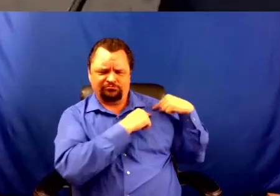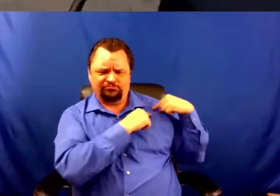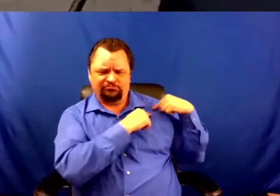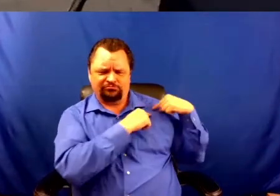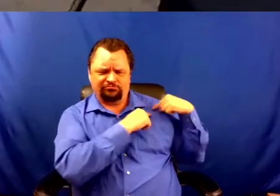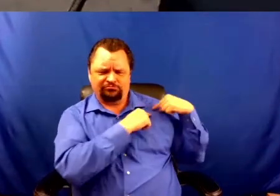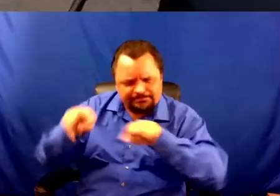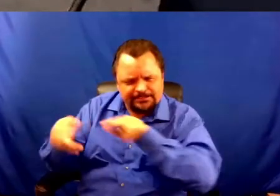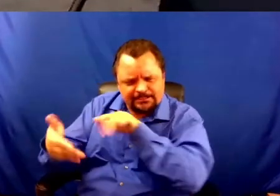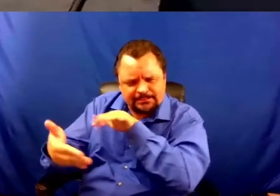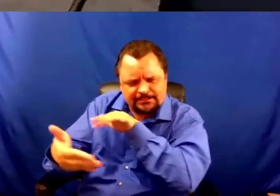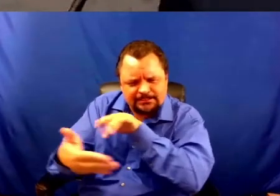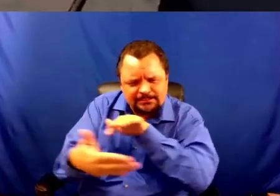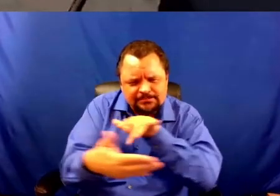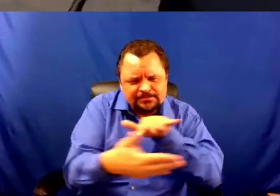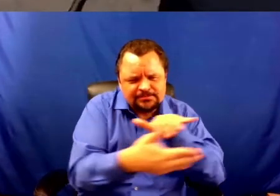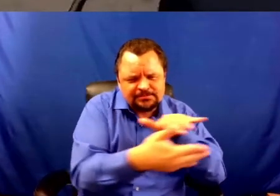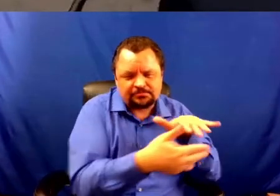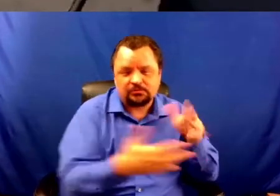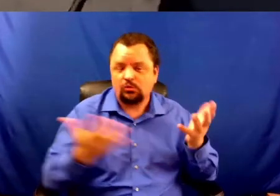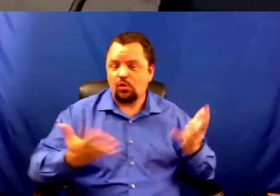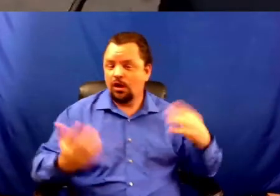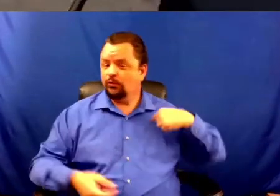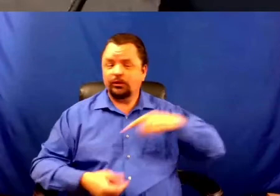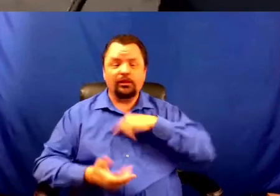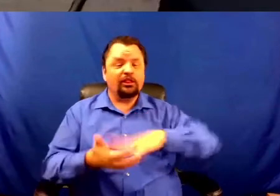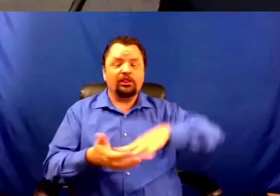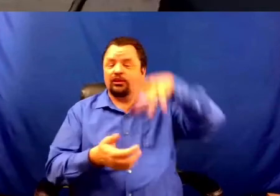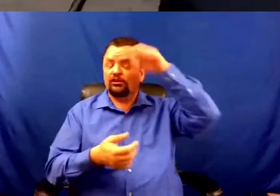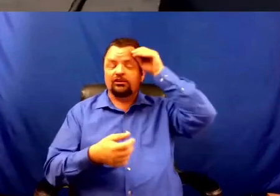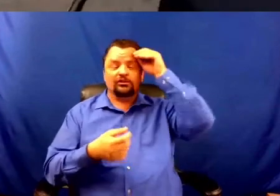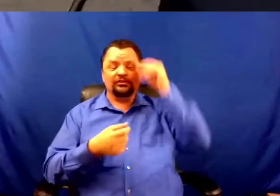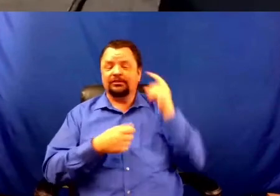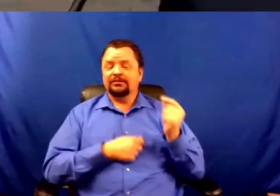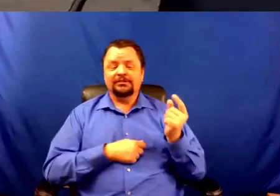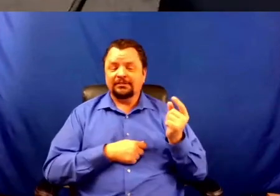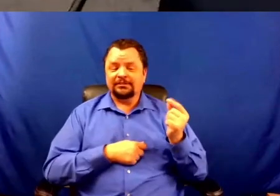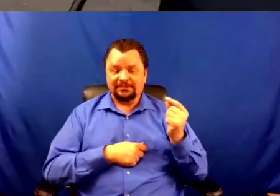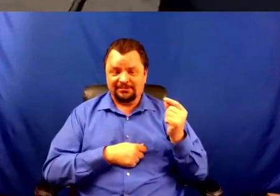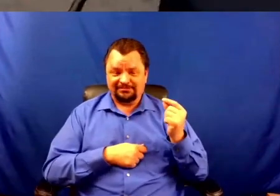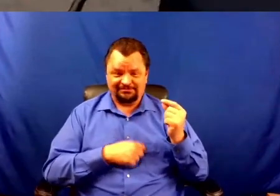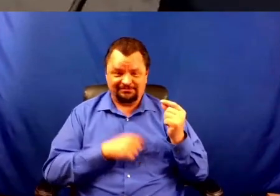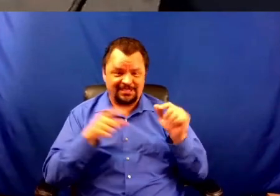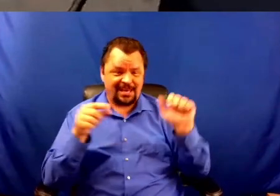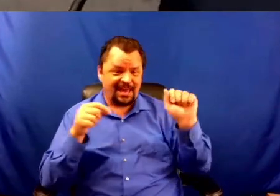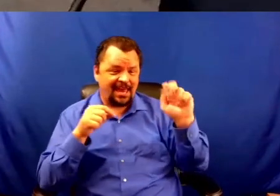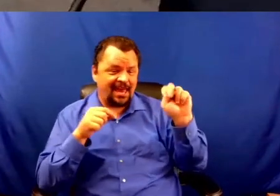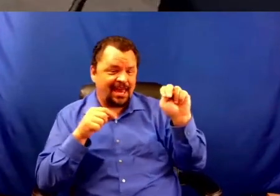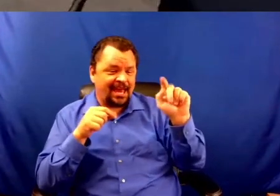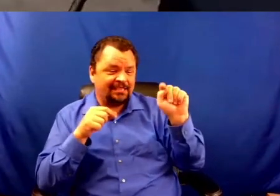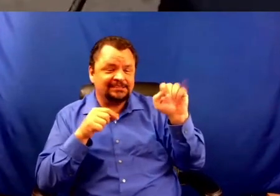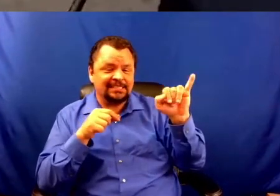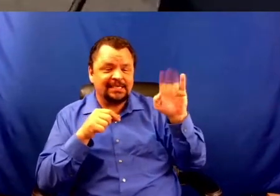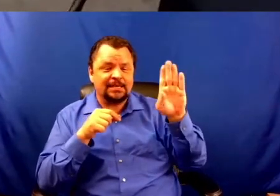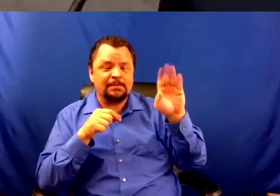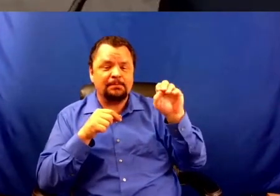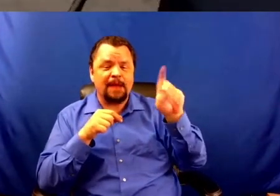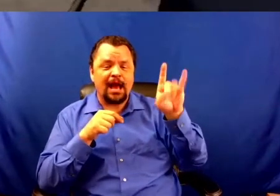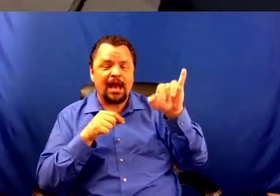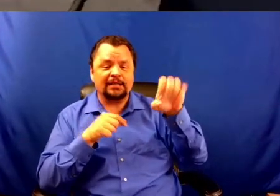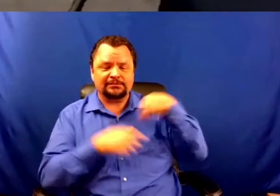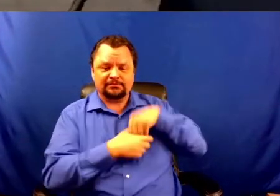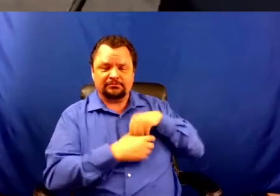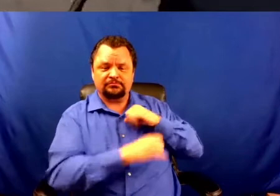continuing to monitor those kinds of studies, and what we're finding is that the